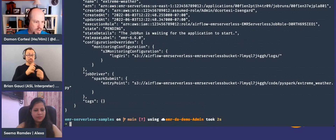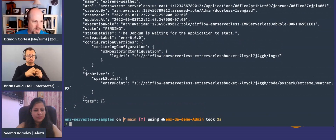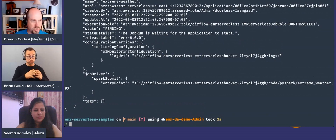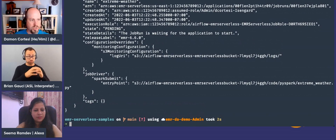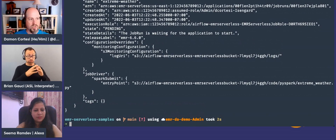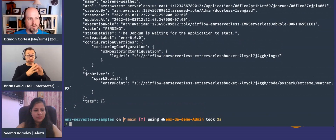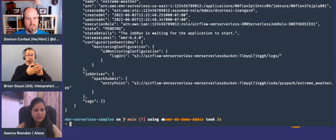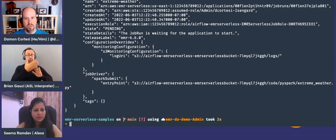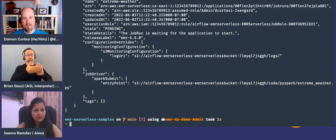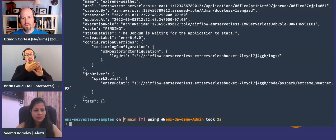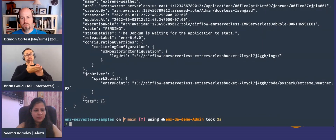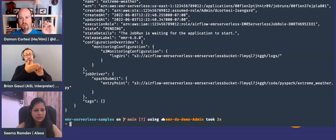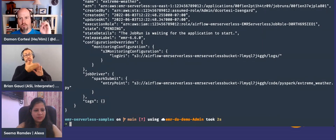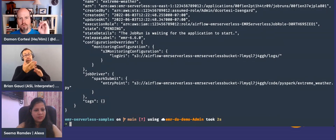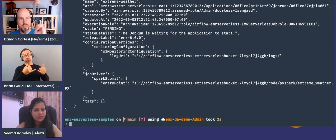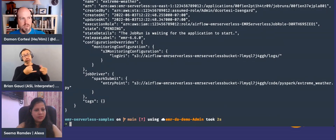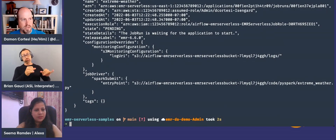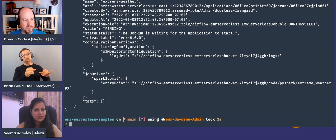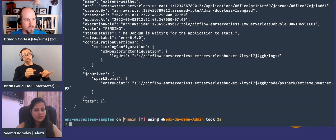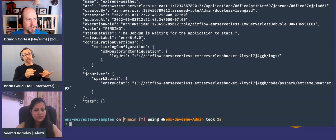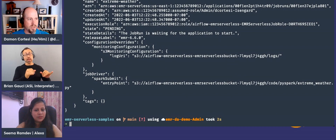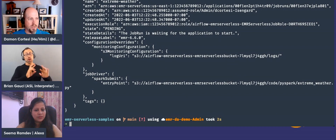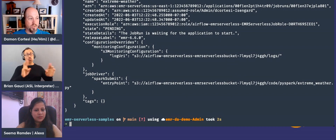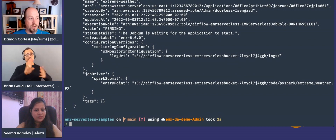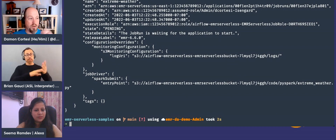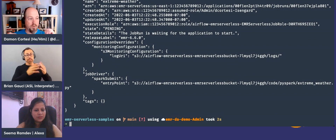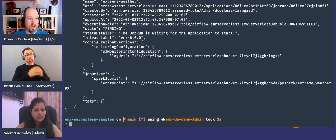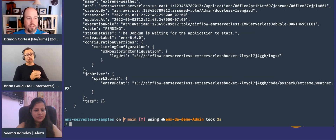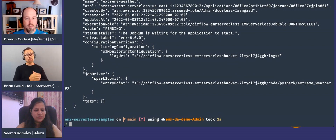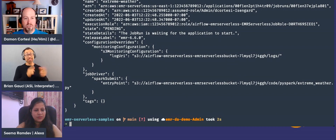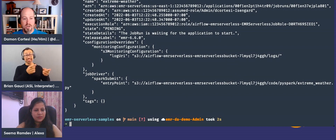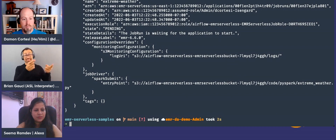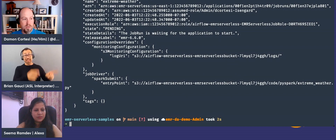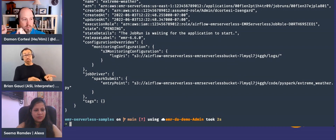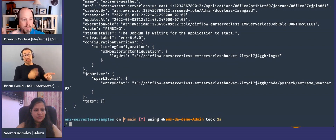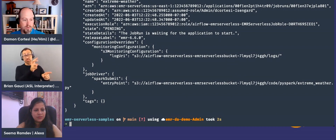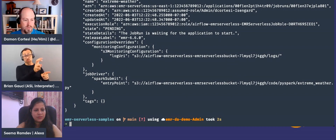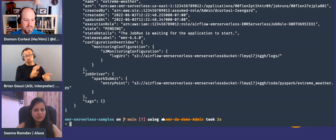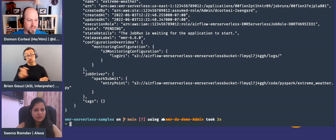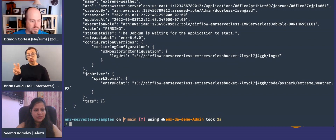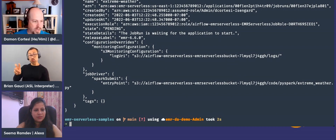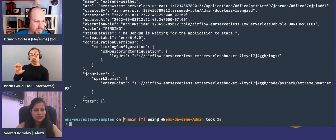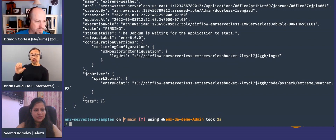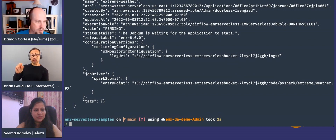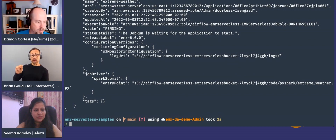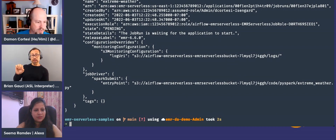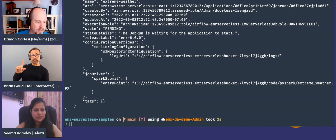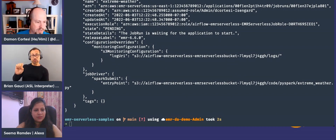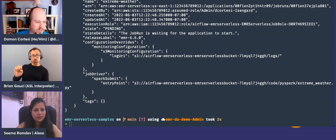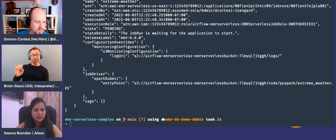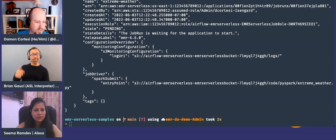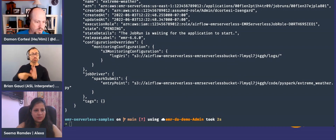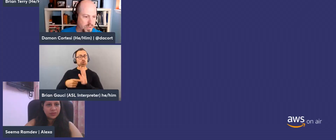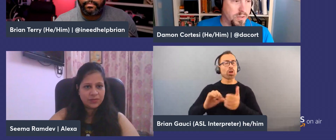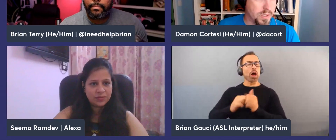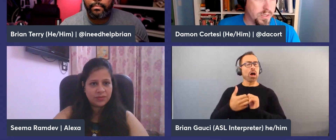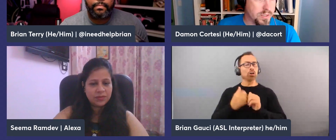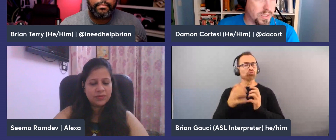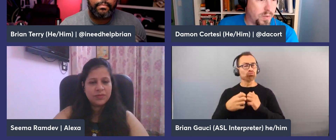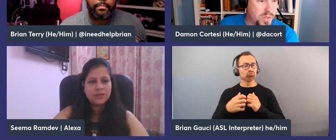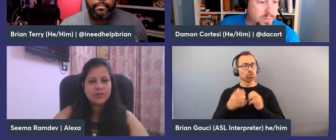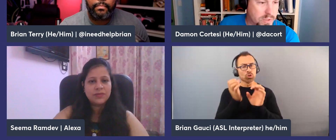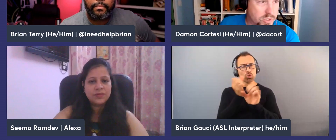is going, I'm actually going to switch over to the console and show you how to create an EMR job without using the CLI. So give me 1 second just